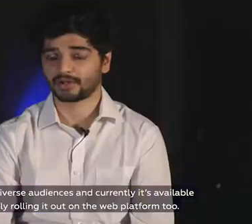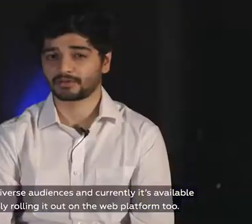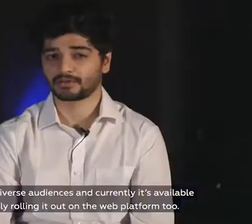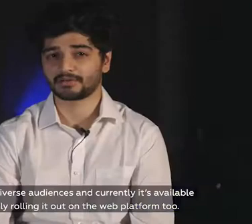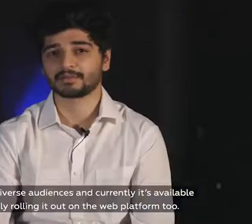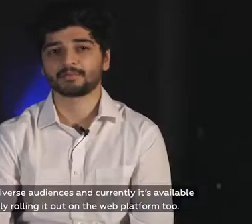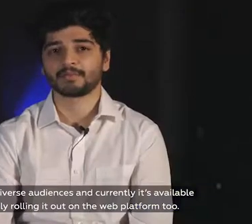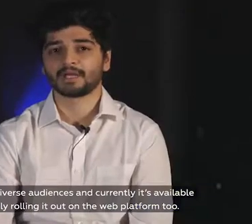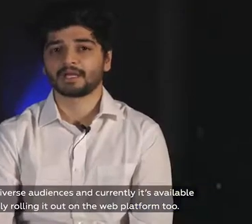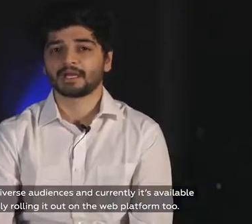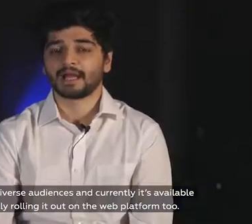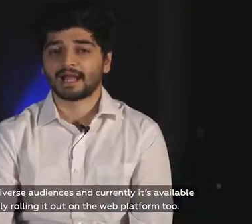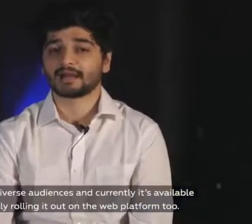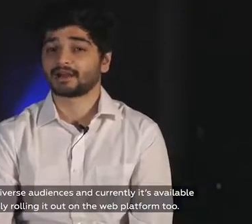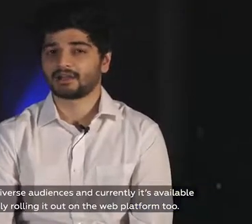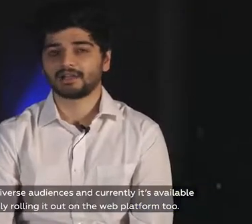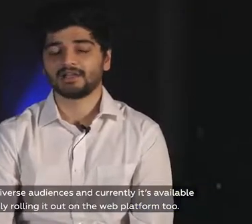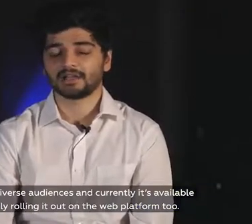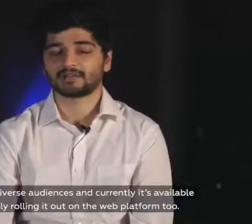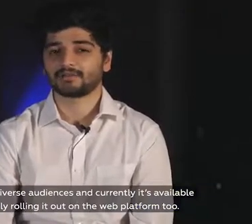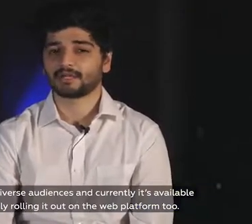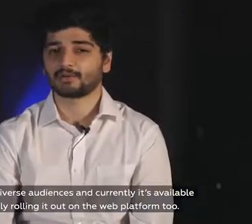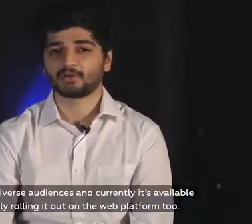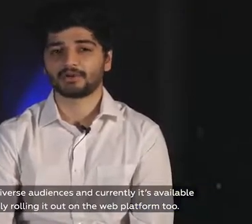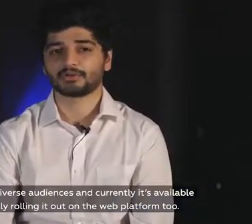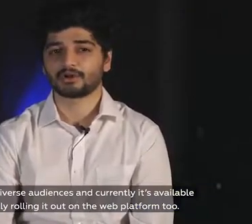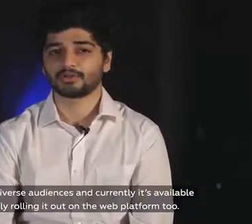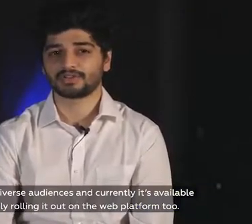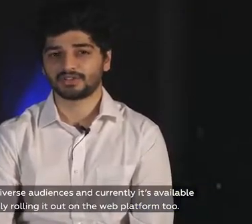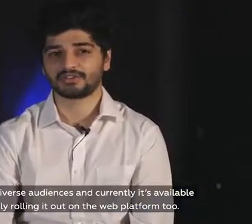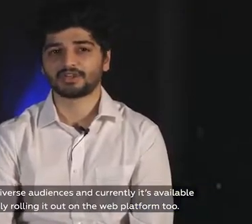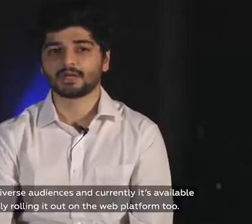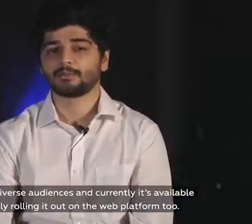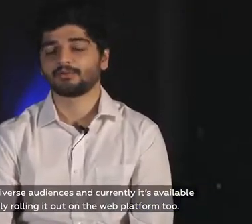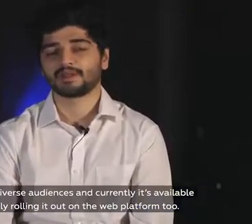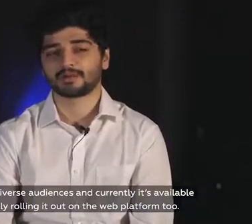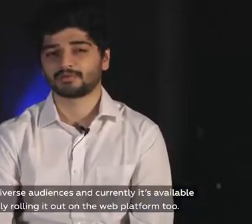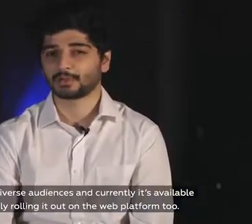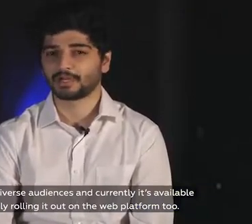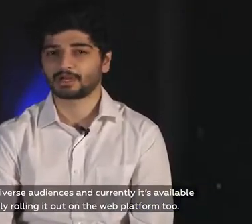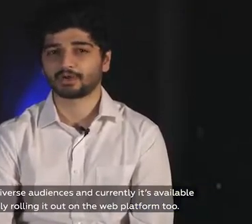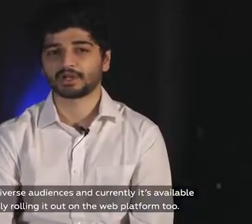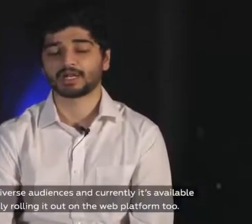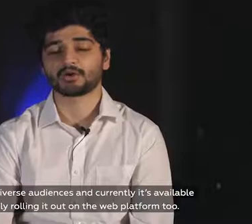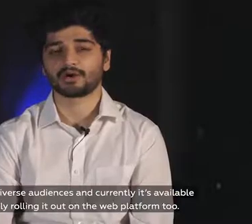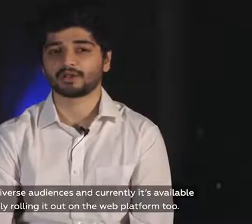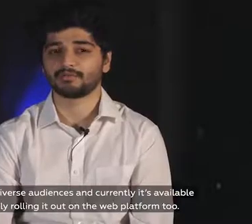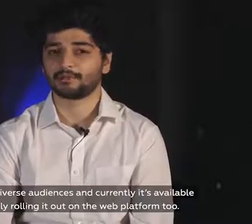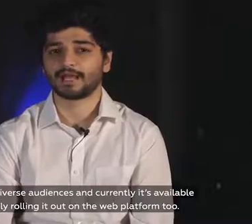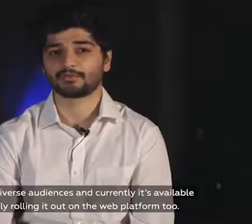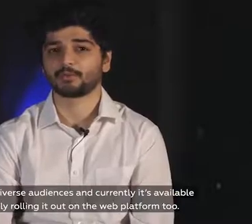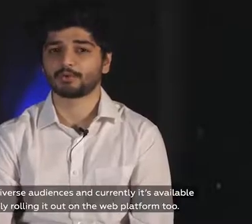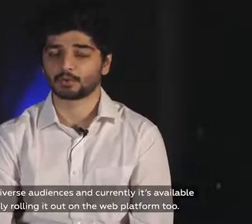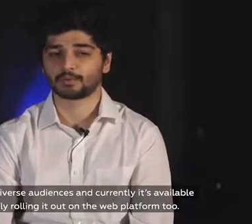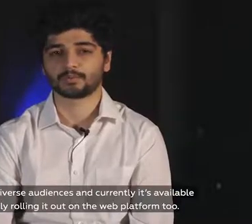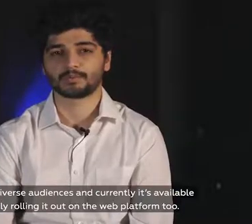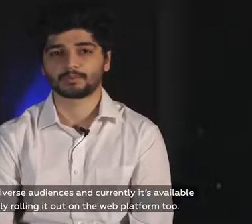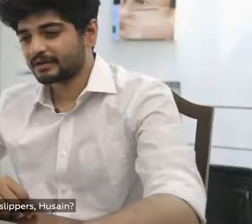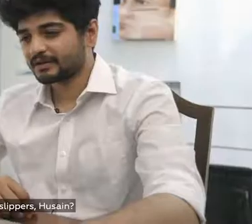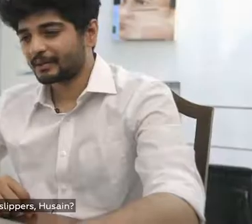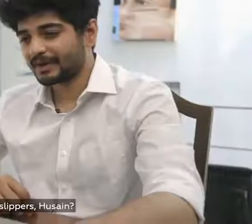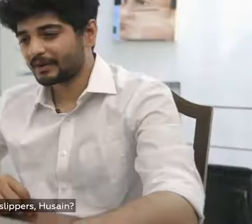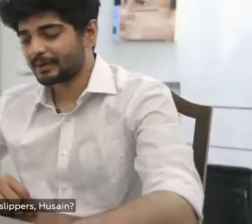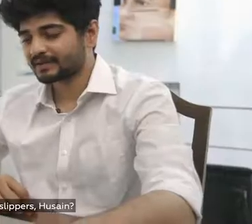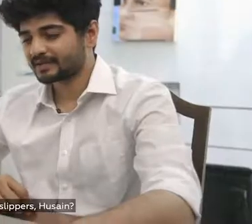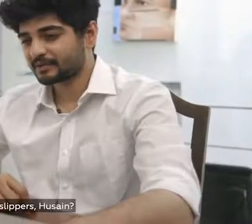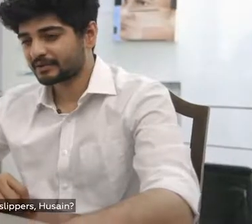diverse audiences. And currently it's available only on the Holo stage, but we are subsequently rolling it out on the web platform too.